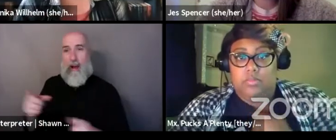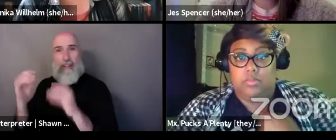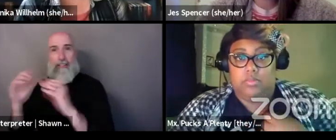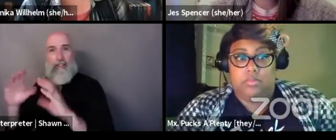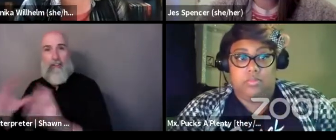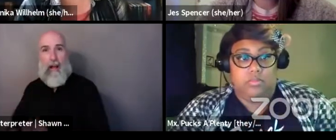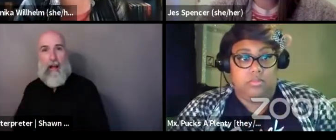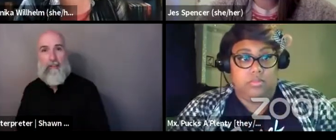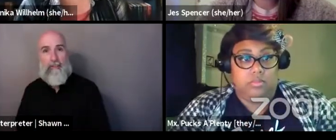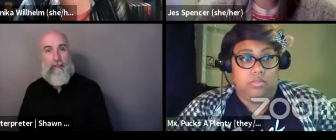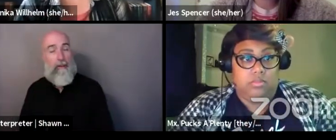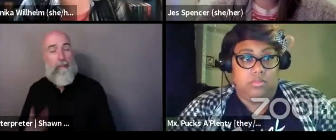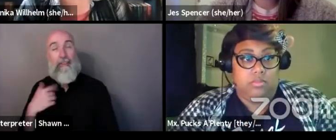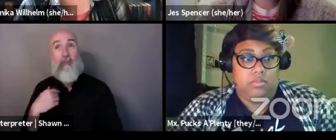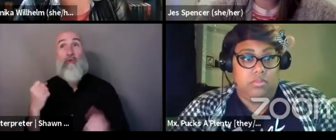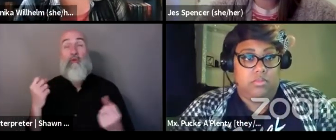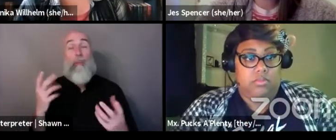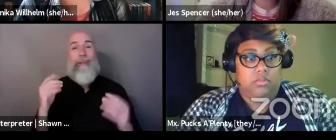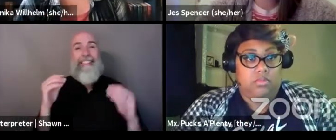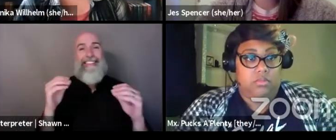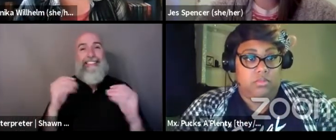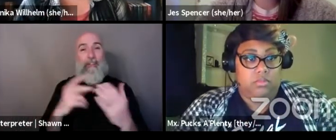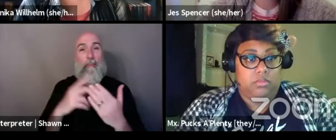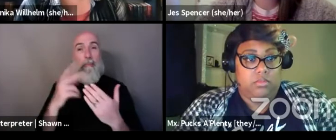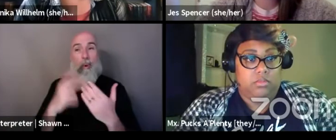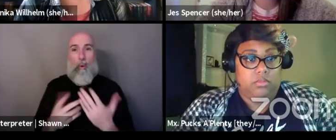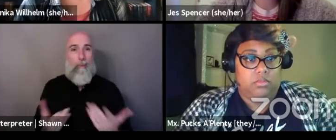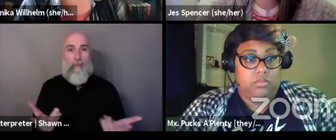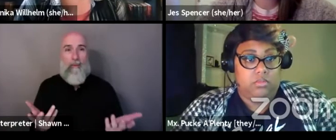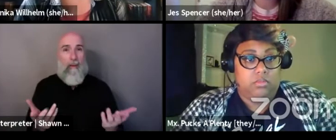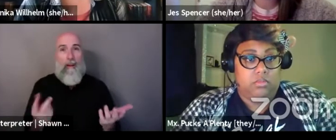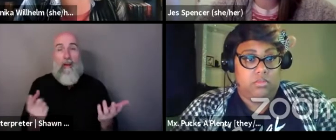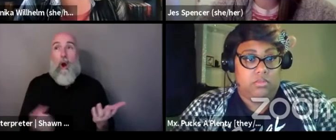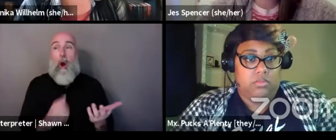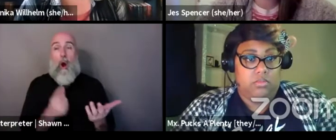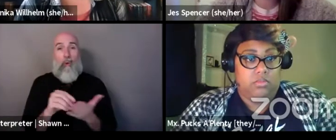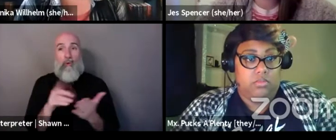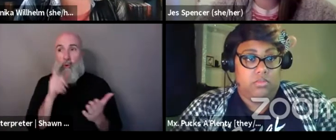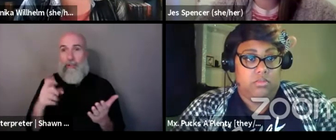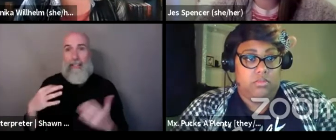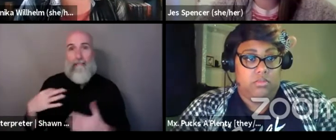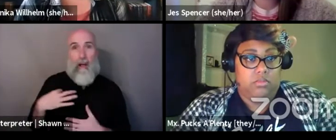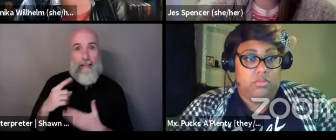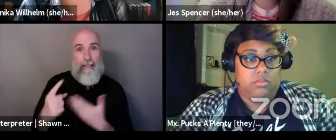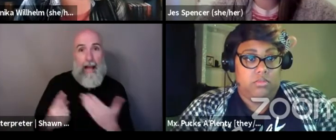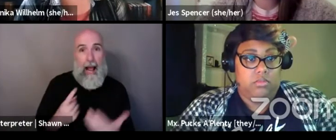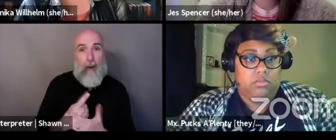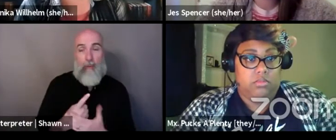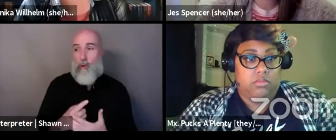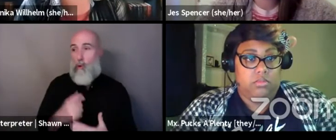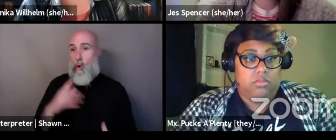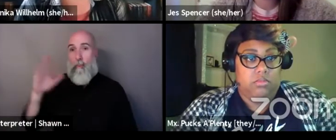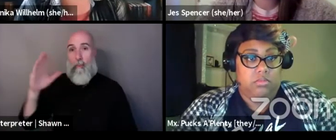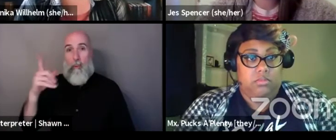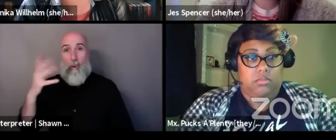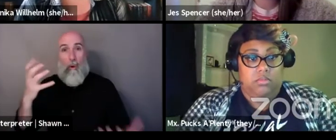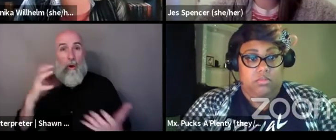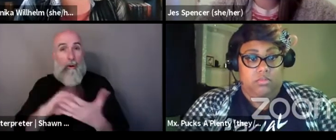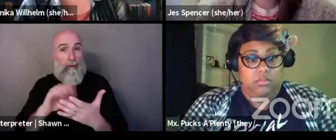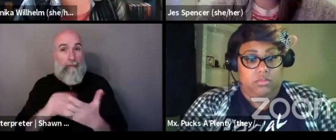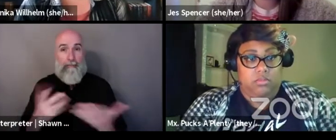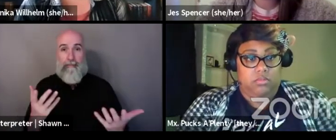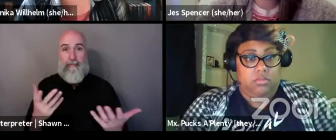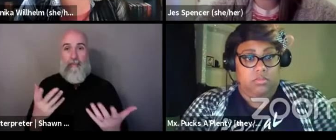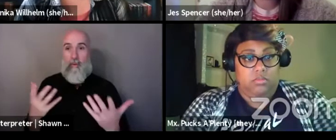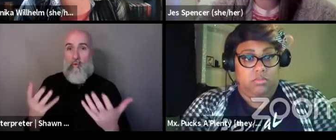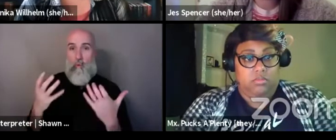about how there's so many teaching programs here. There are always students who need volunteer hours. There are always people who want to learn and want